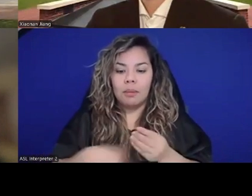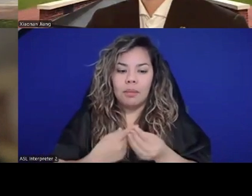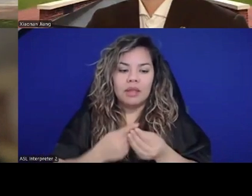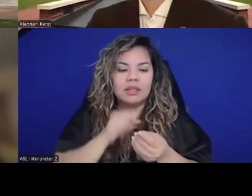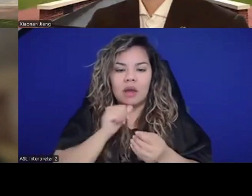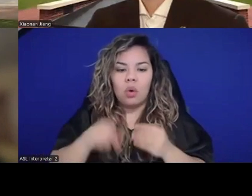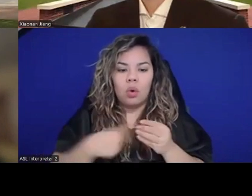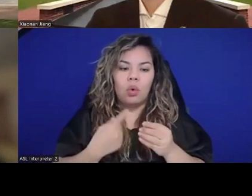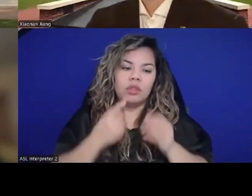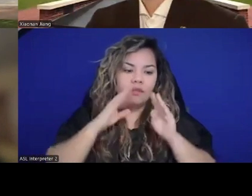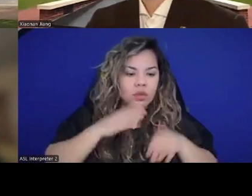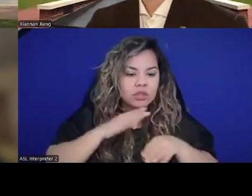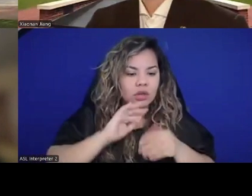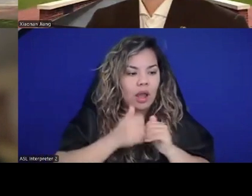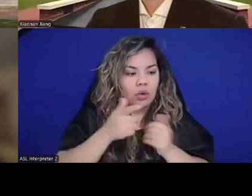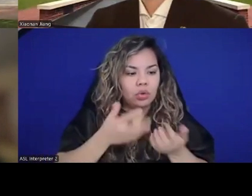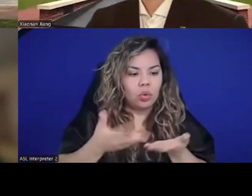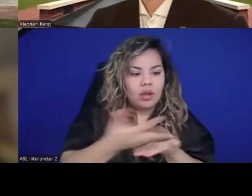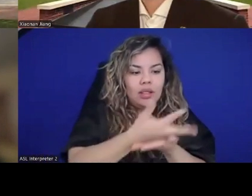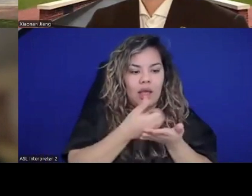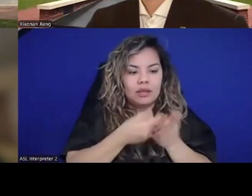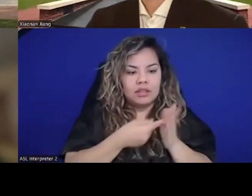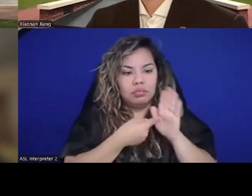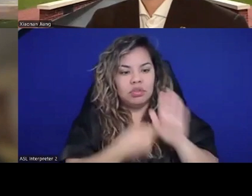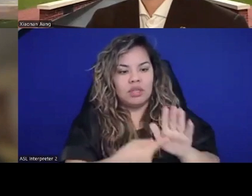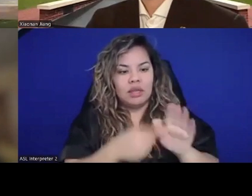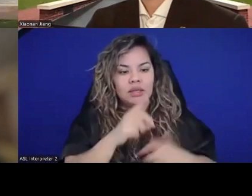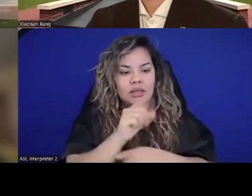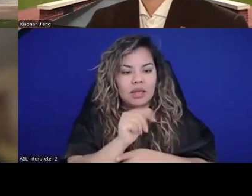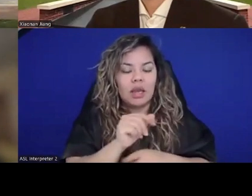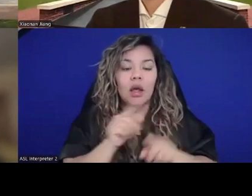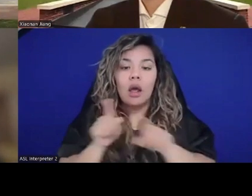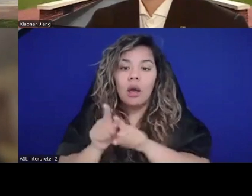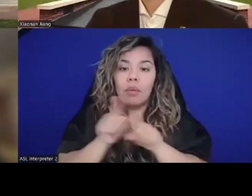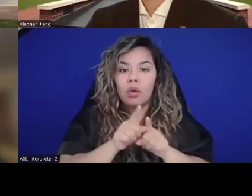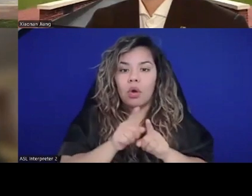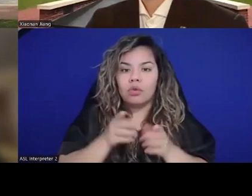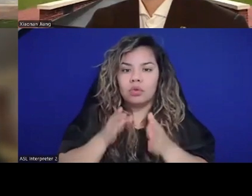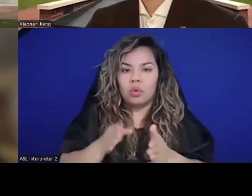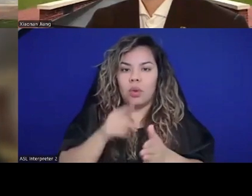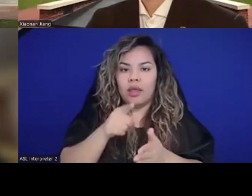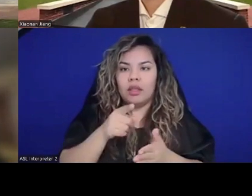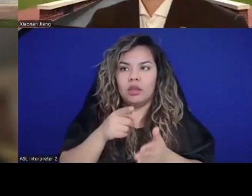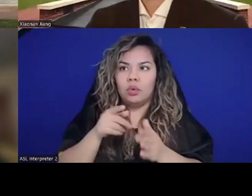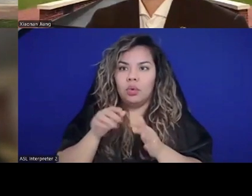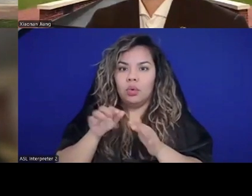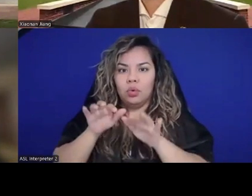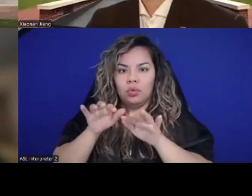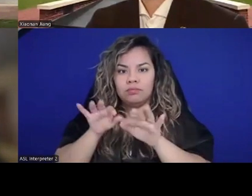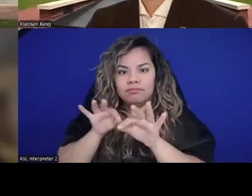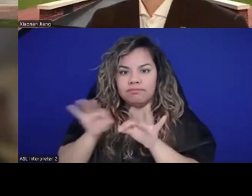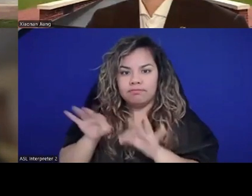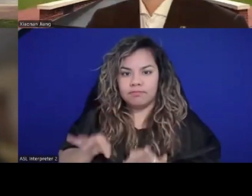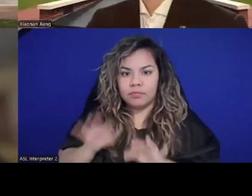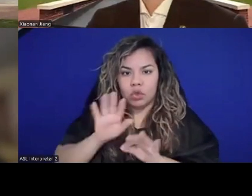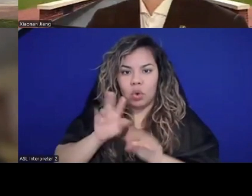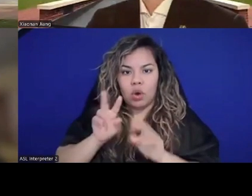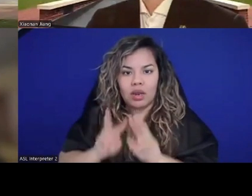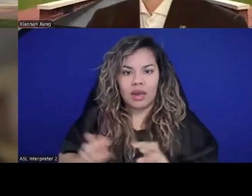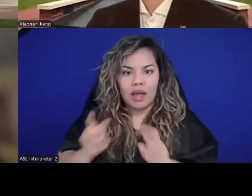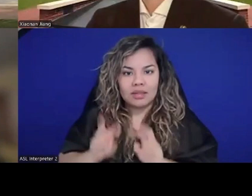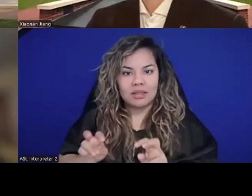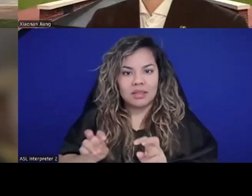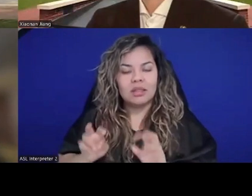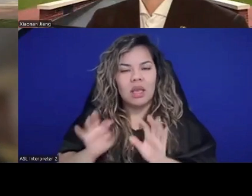data, but also on the way you did your analysis, make it as transparent